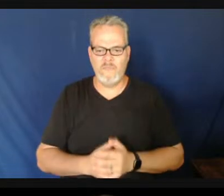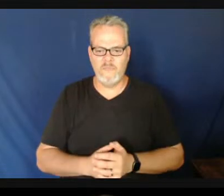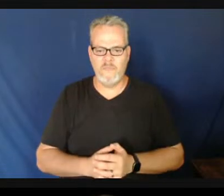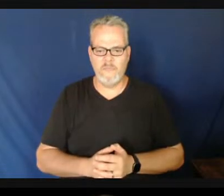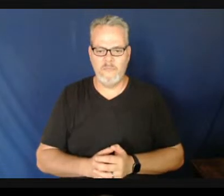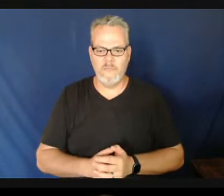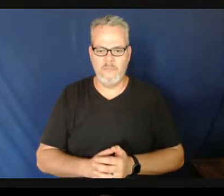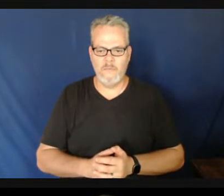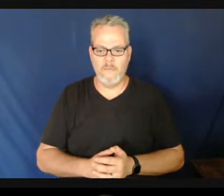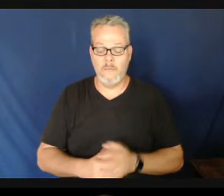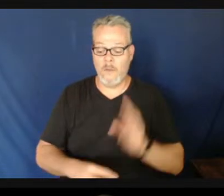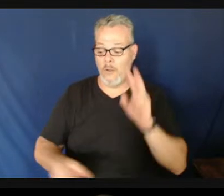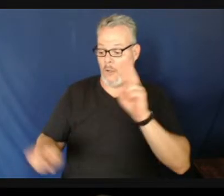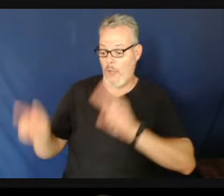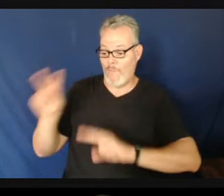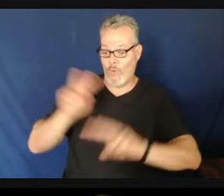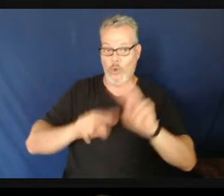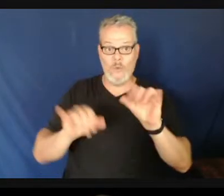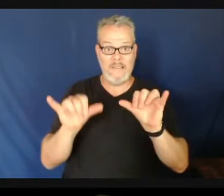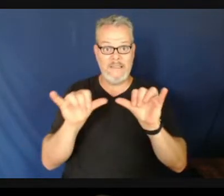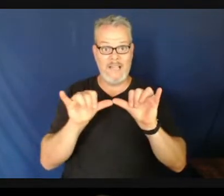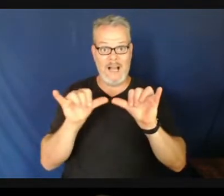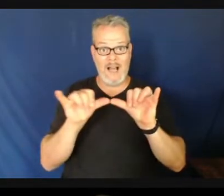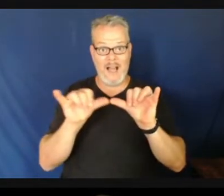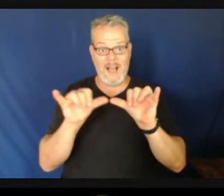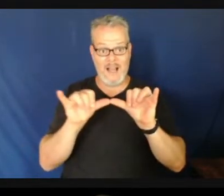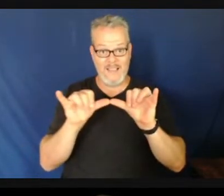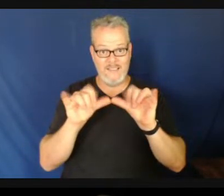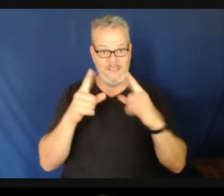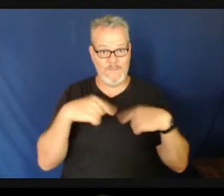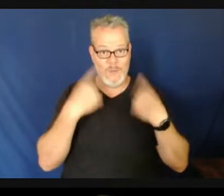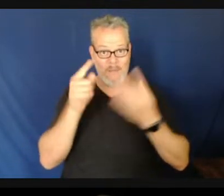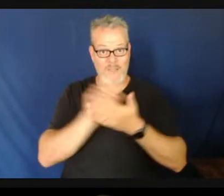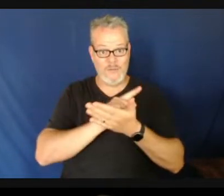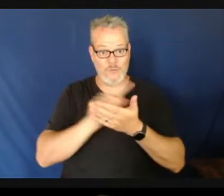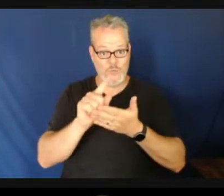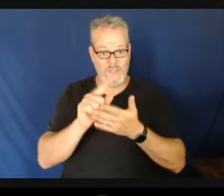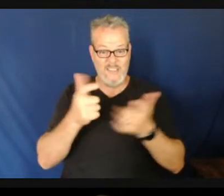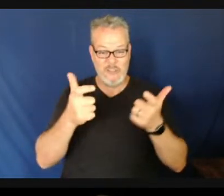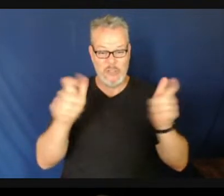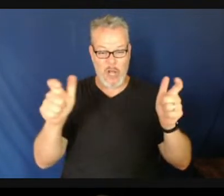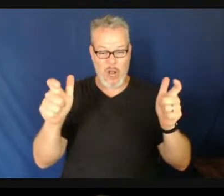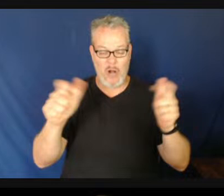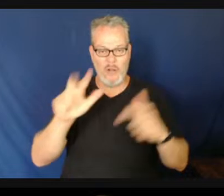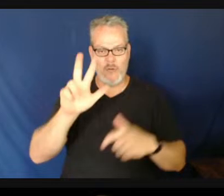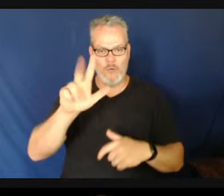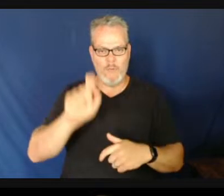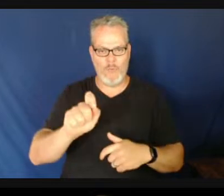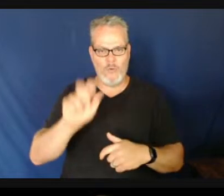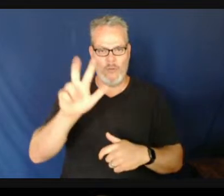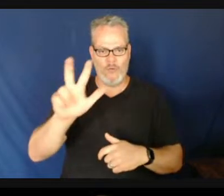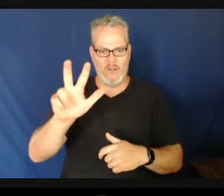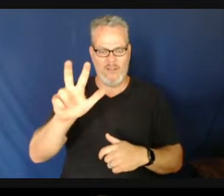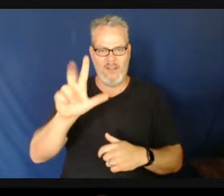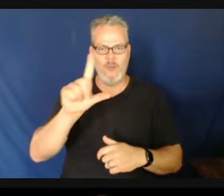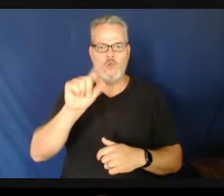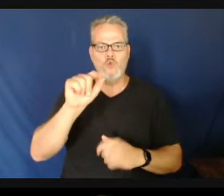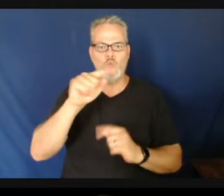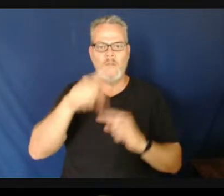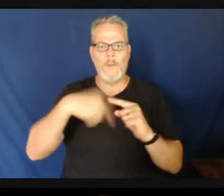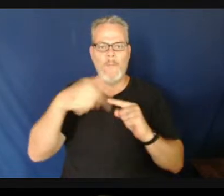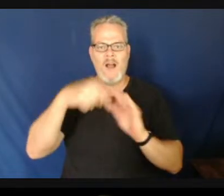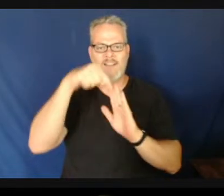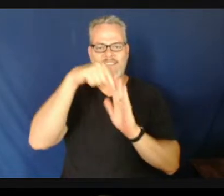If we look at the earthquakes by size here for the last week, the largest one was at 3.3, 20 miles down, almost 21